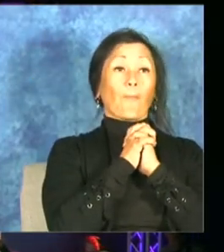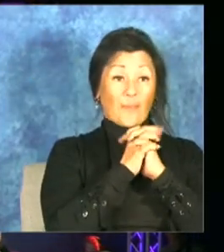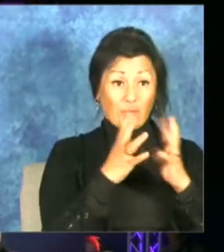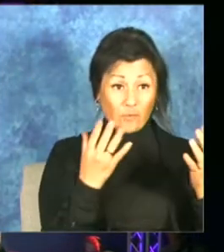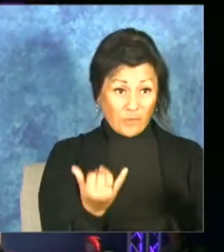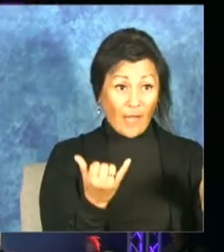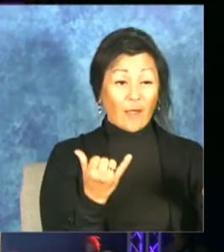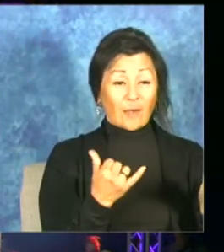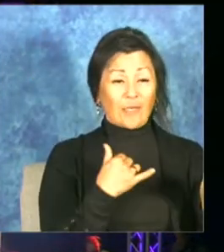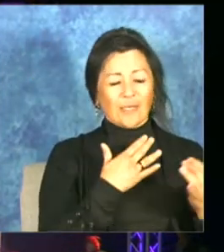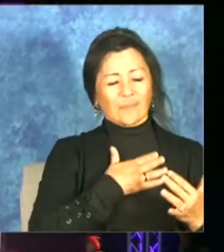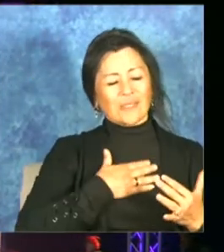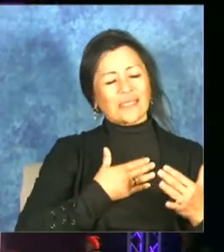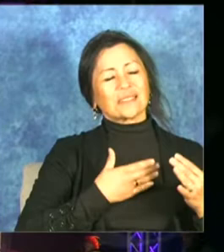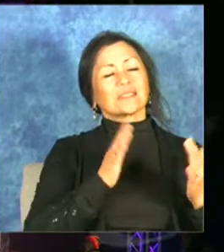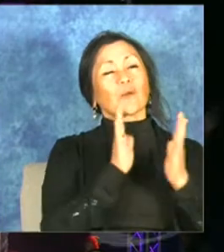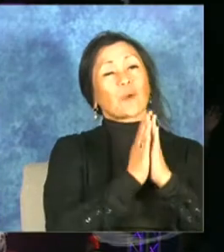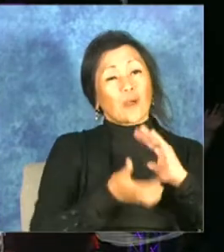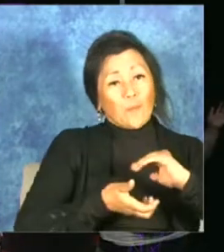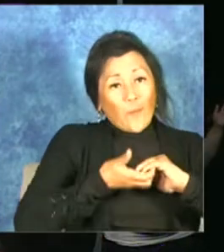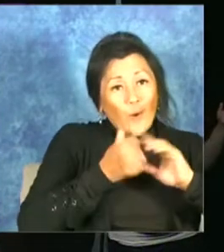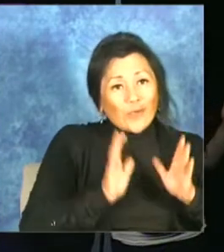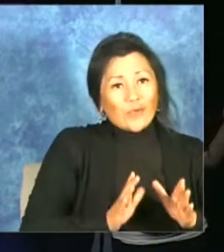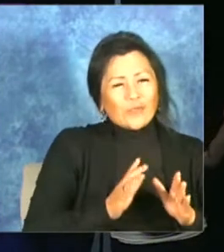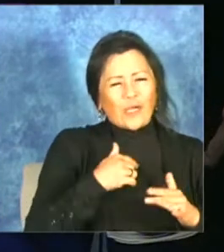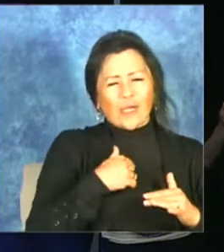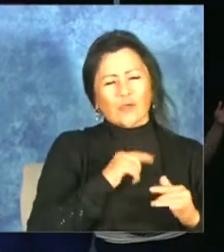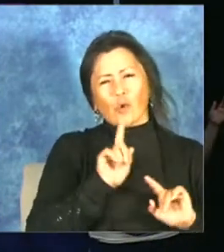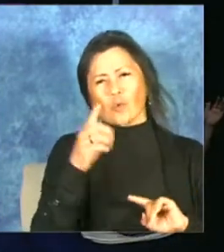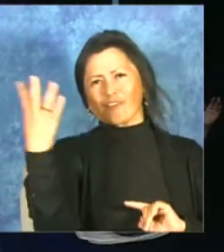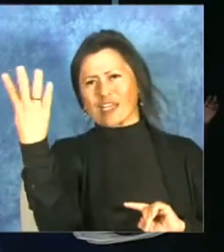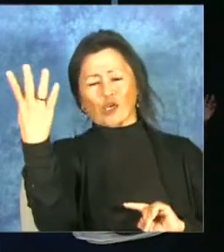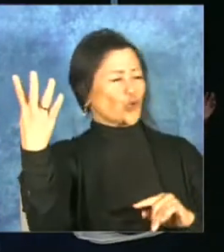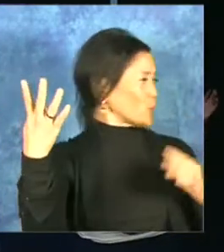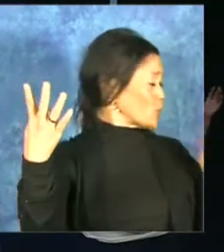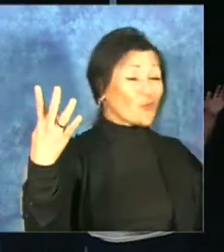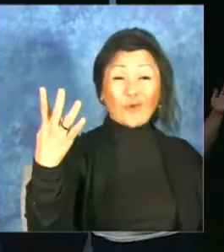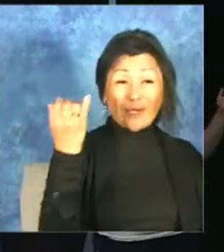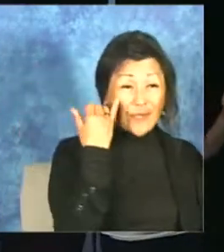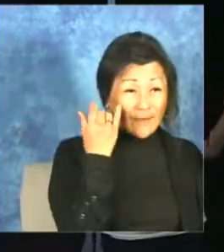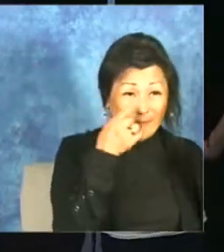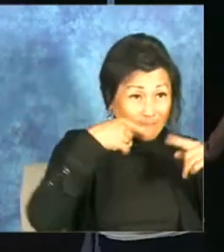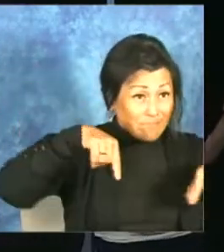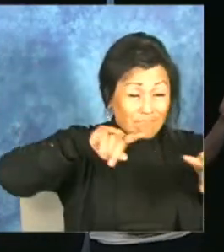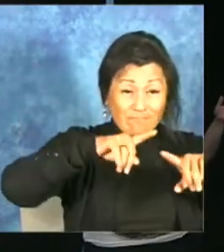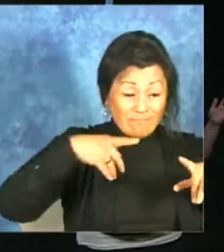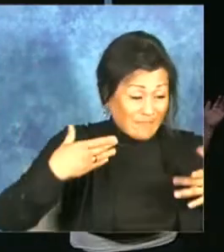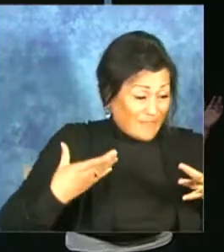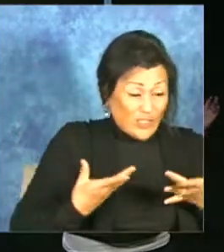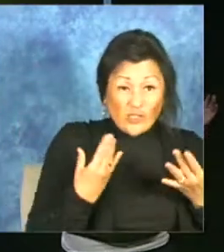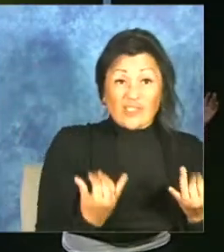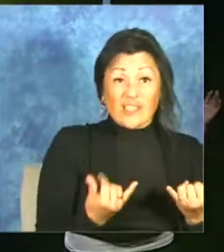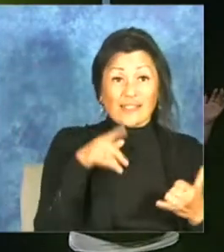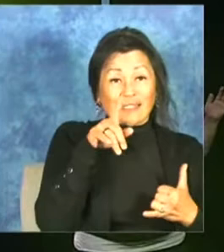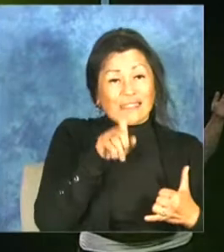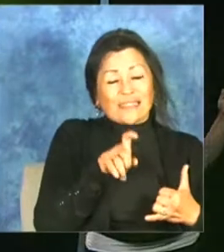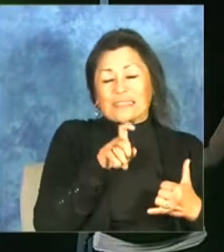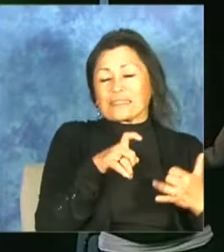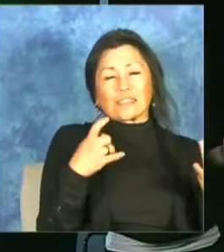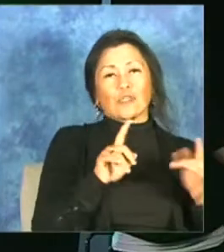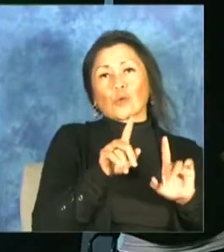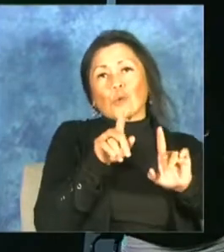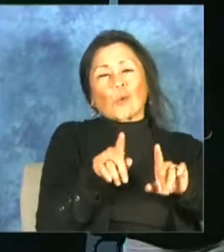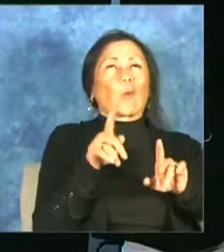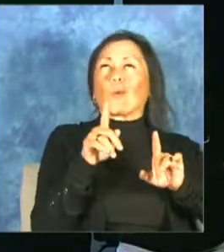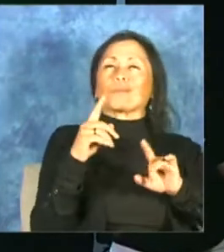At this time, if we could have the prayer partners come out to either side. If there is anyone out here today that needs to just go